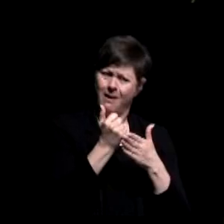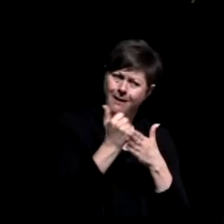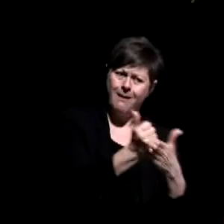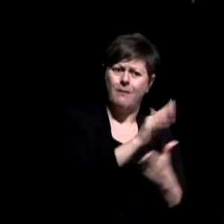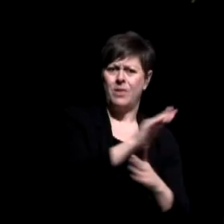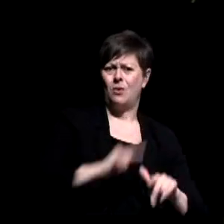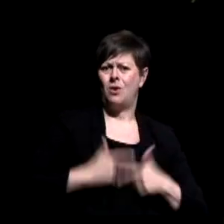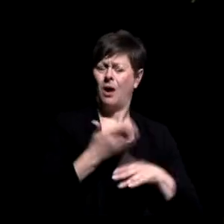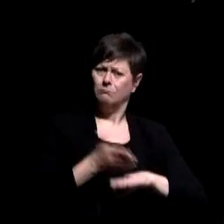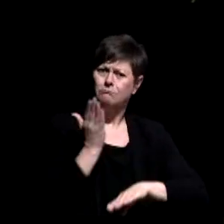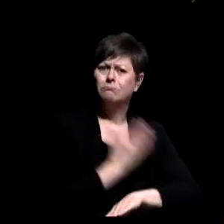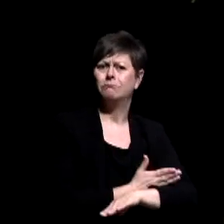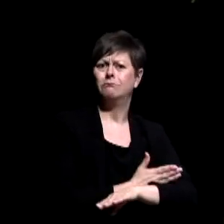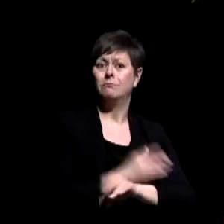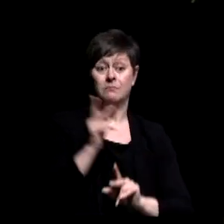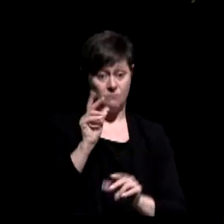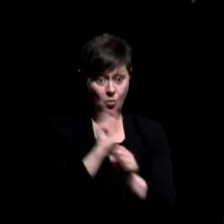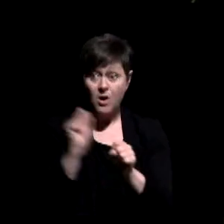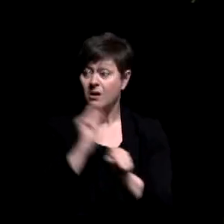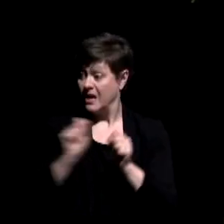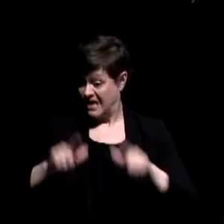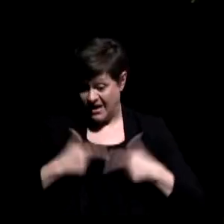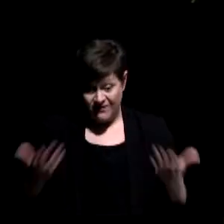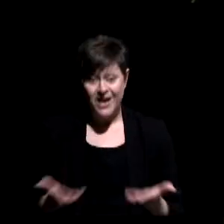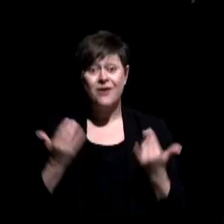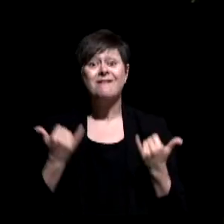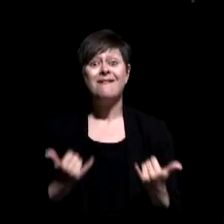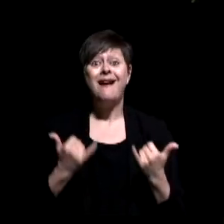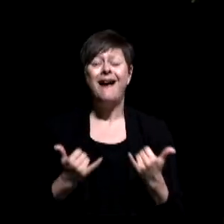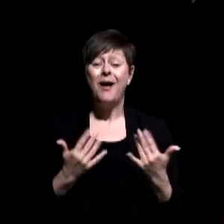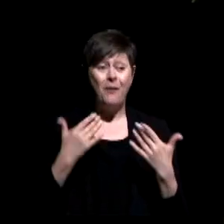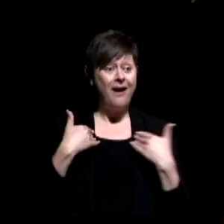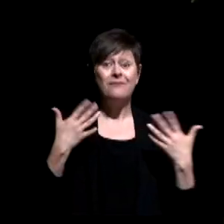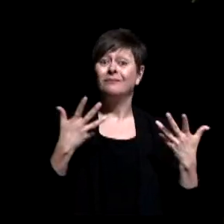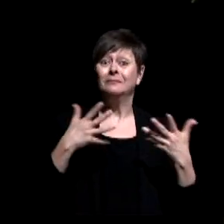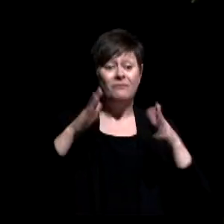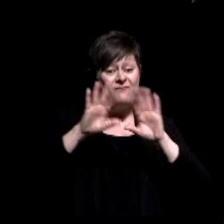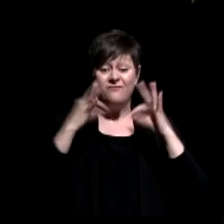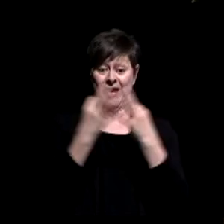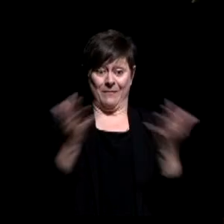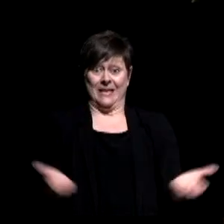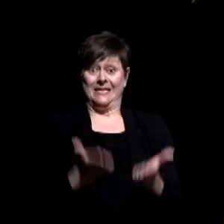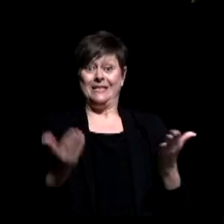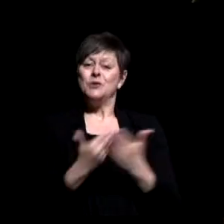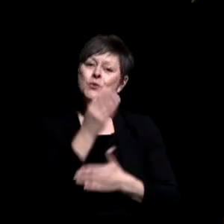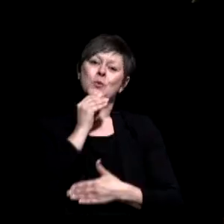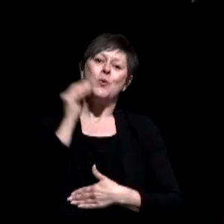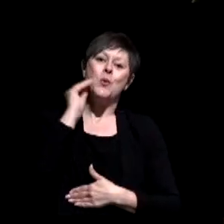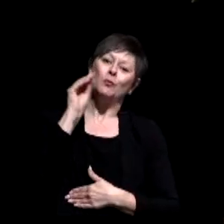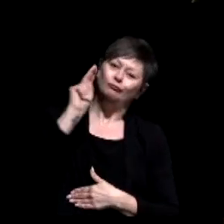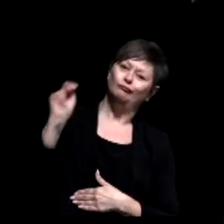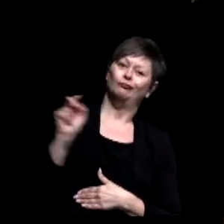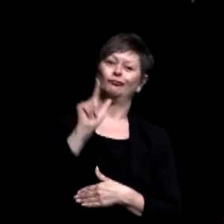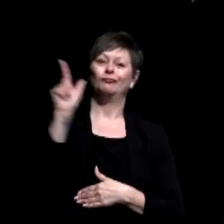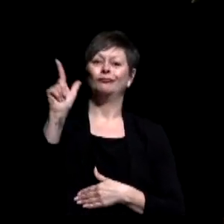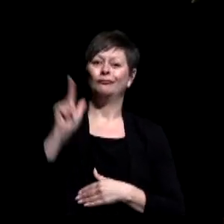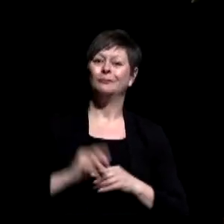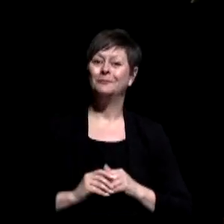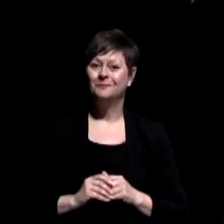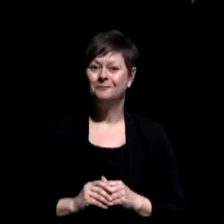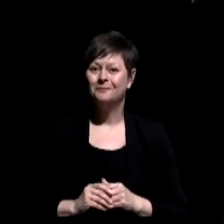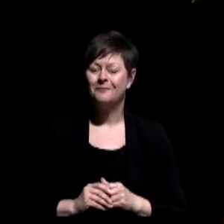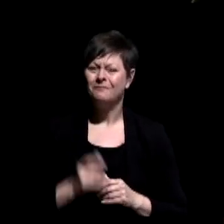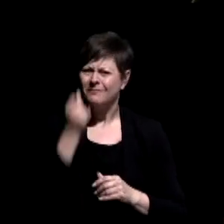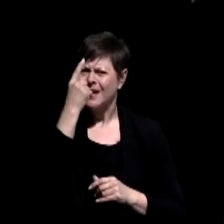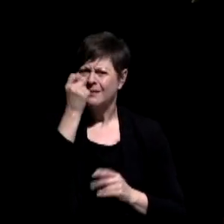here, working here, and now growing a family here in their new home in Newfoundland and Labrador. But that would not